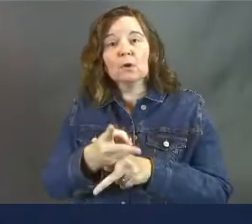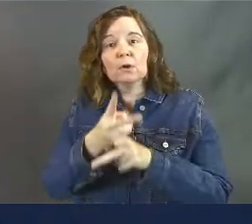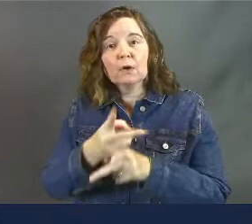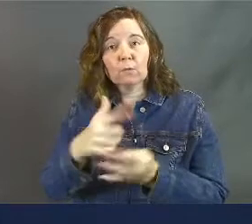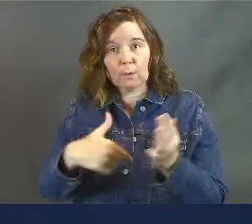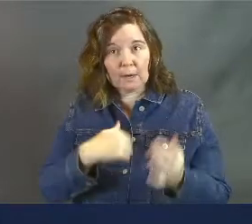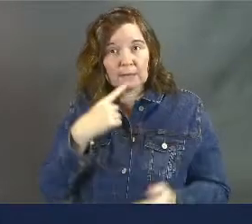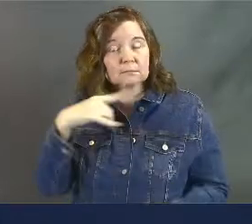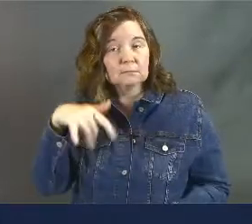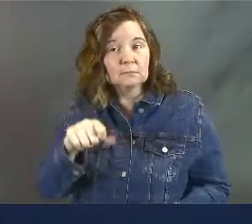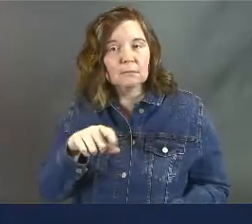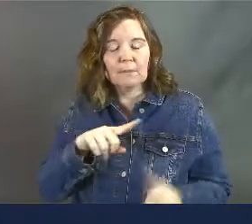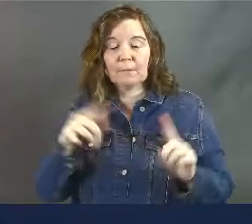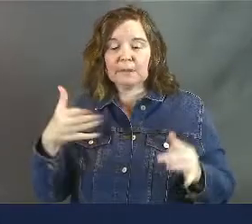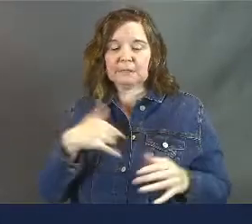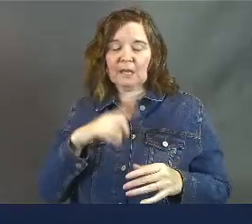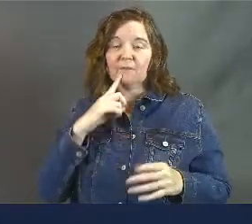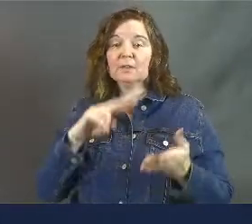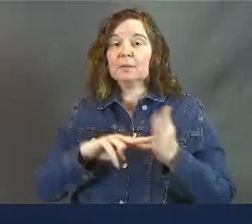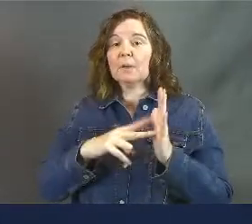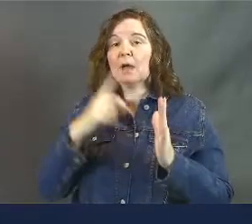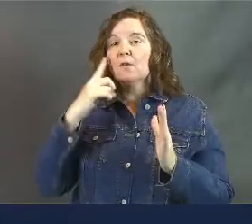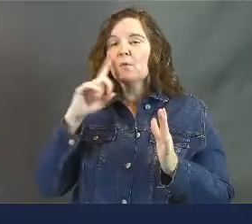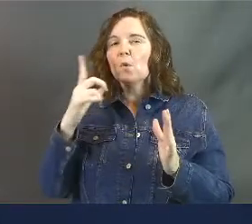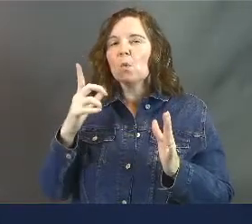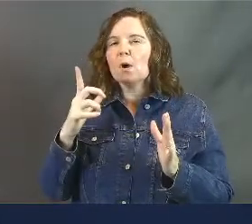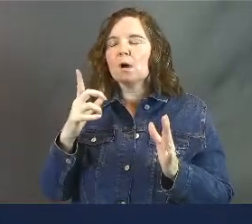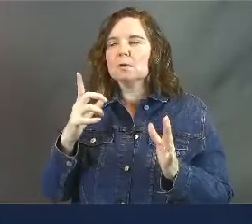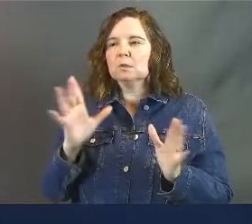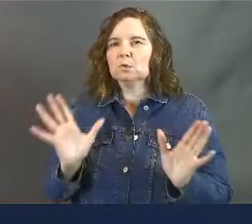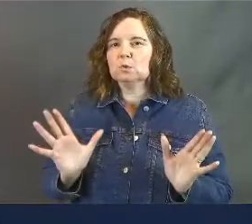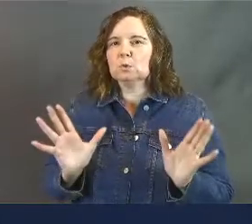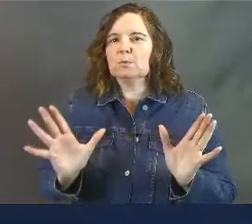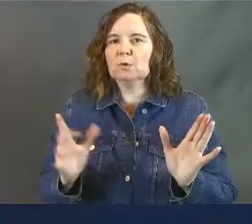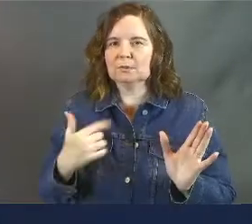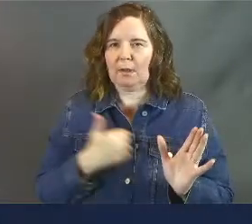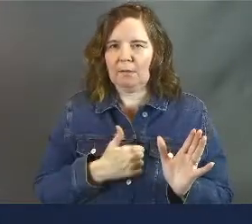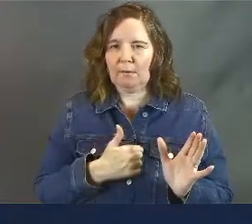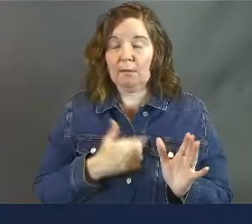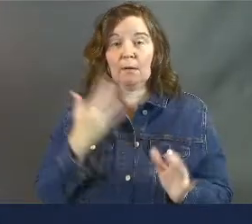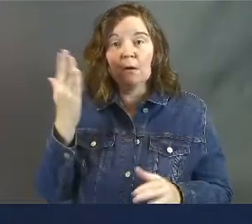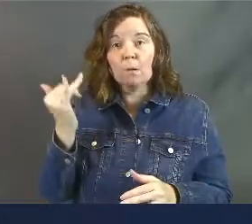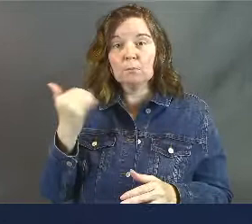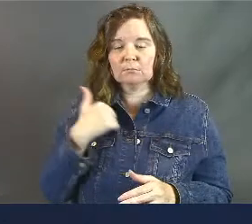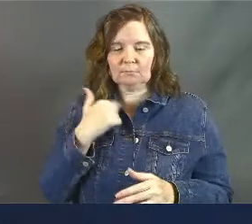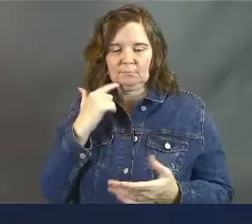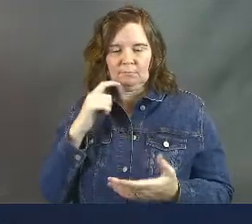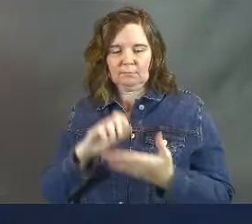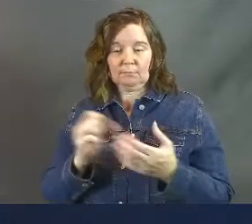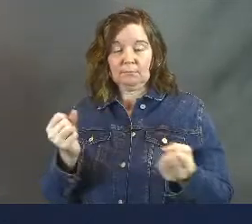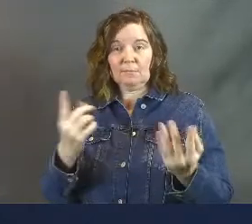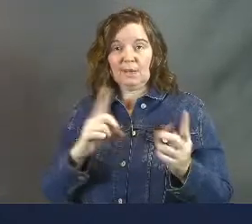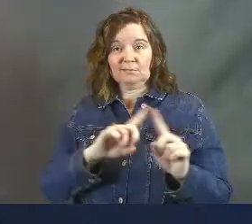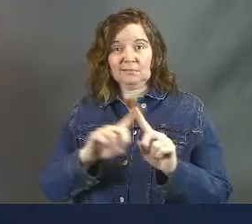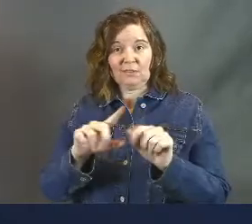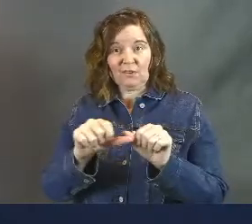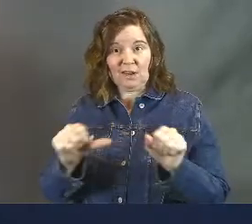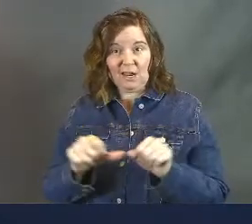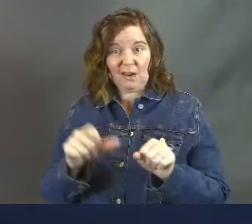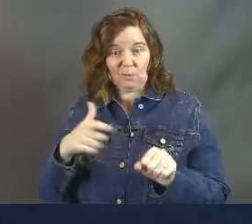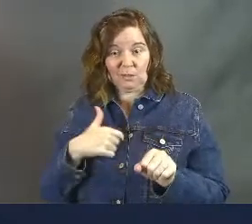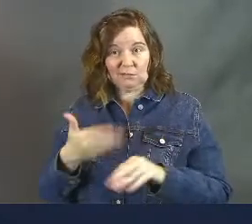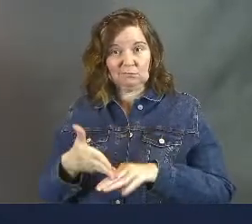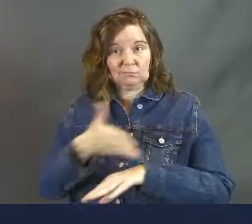careful in what I say, but this stuff is meant to push us because I believe that many of the areas where we need to